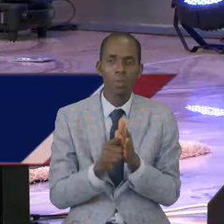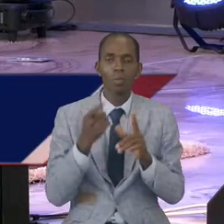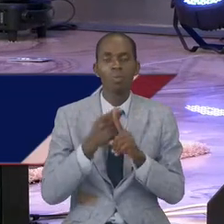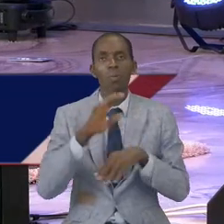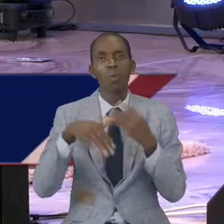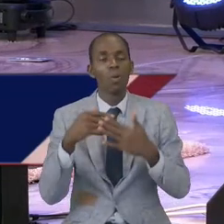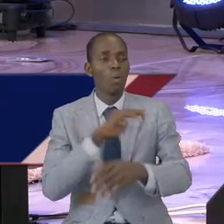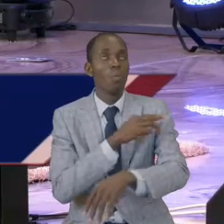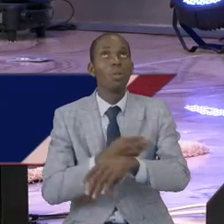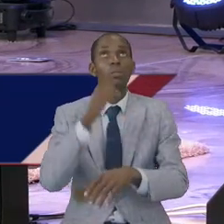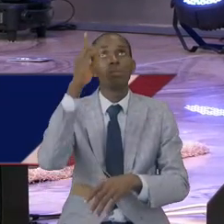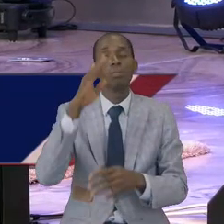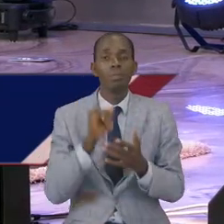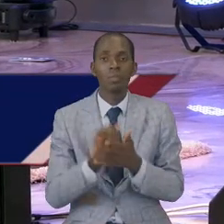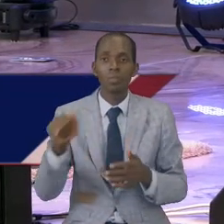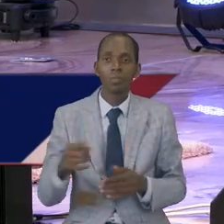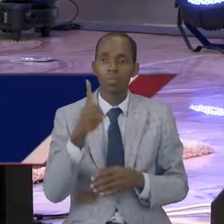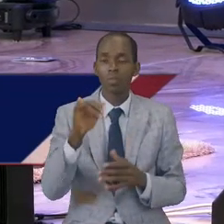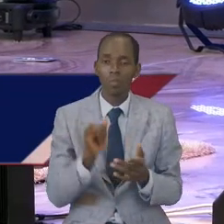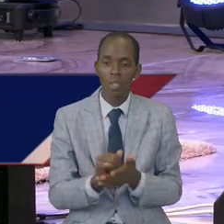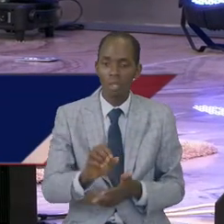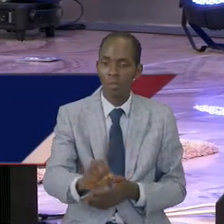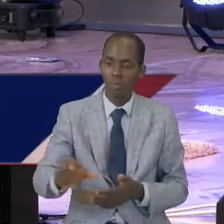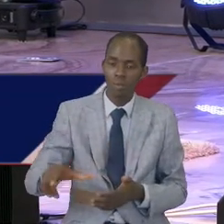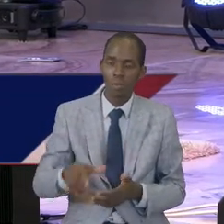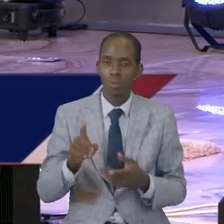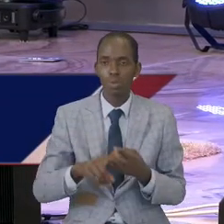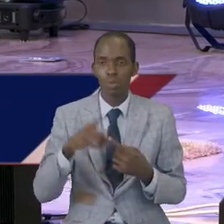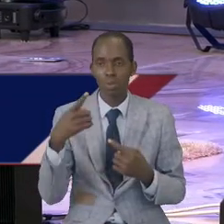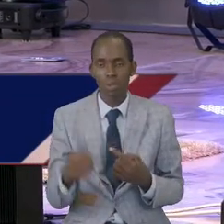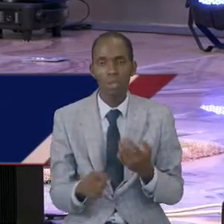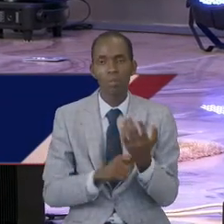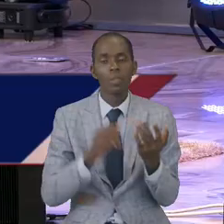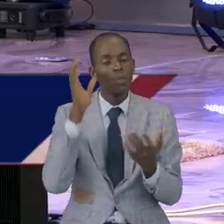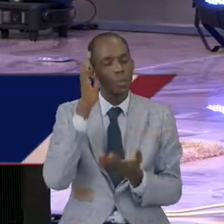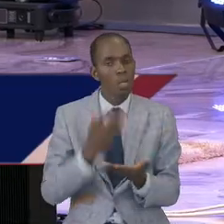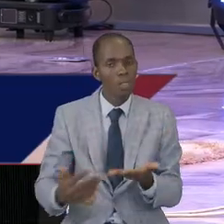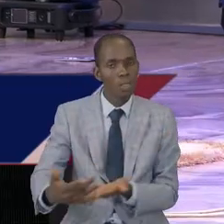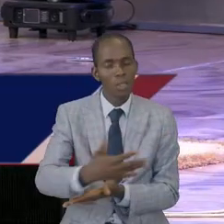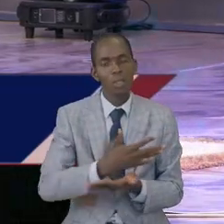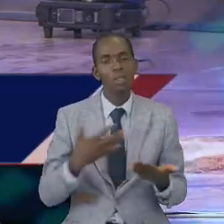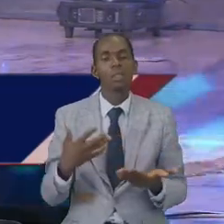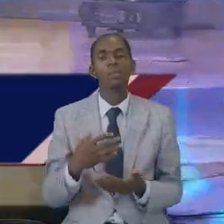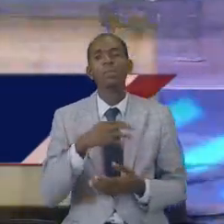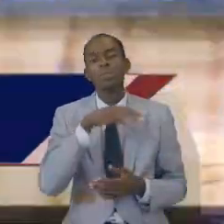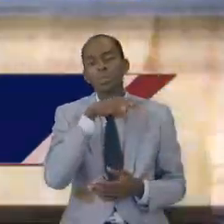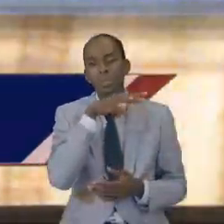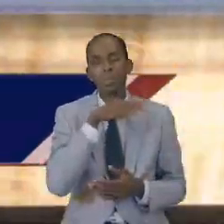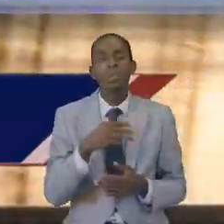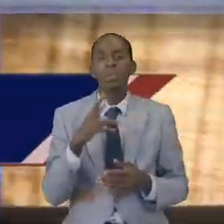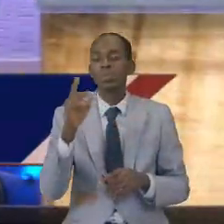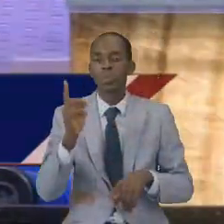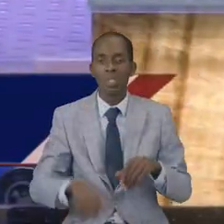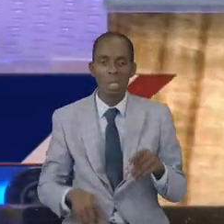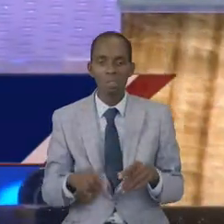whosoever sows to the flesh will reap corruption. God is not mocked. You cannot treat the law of